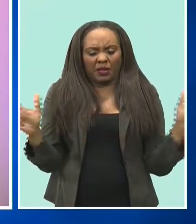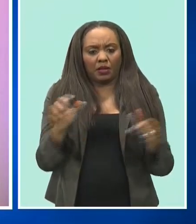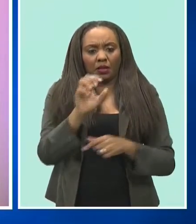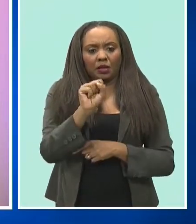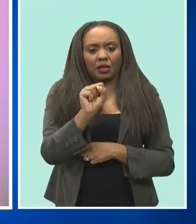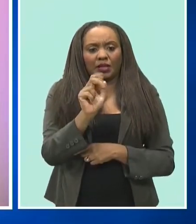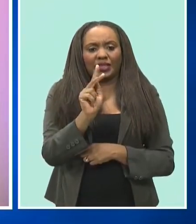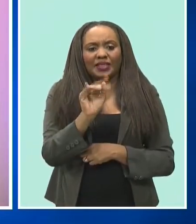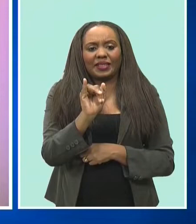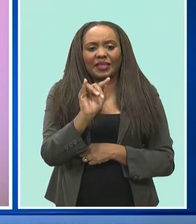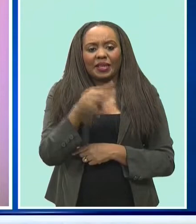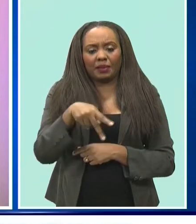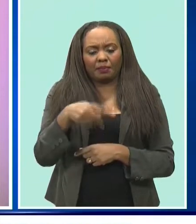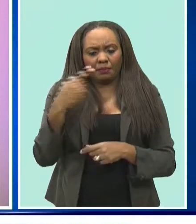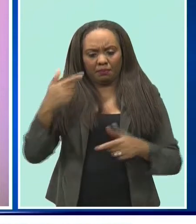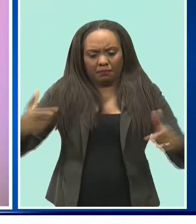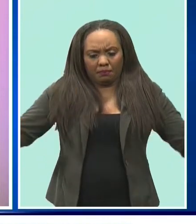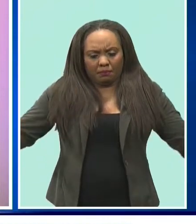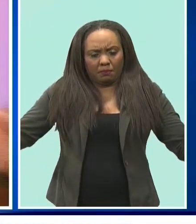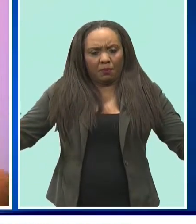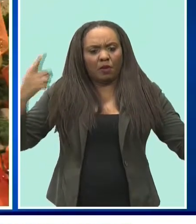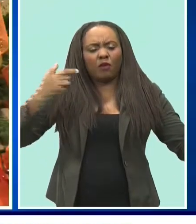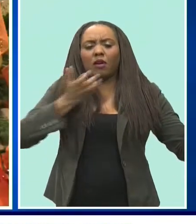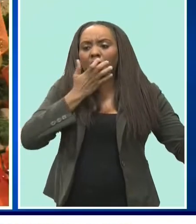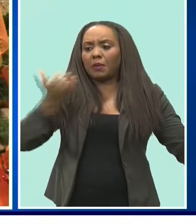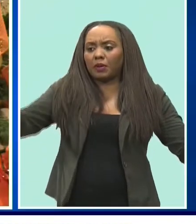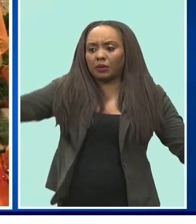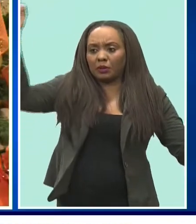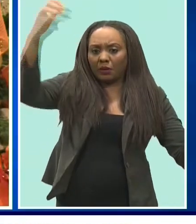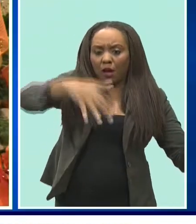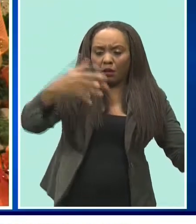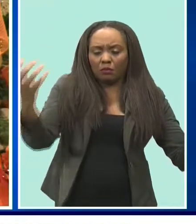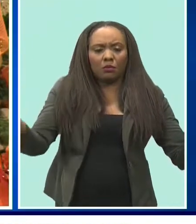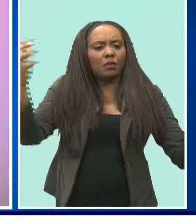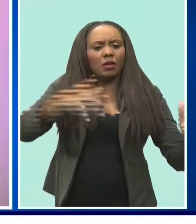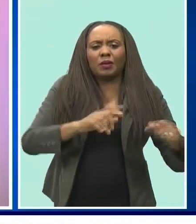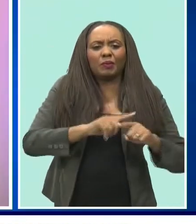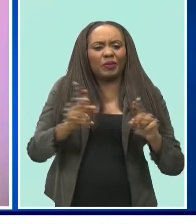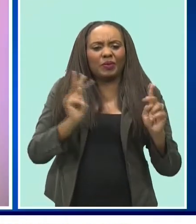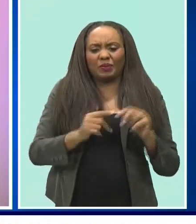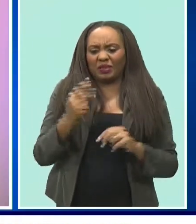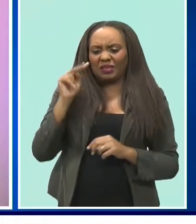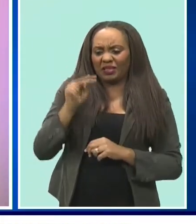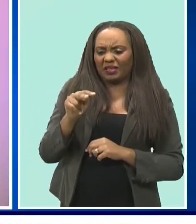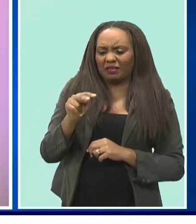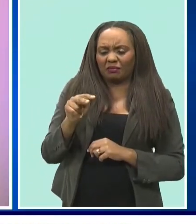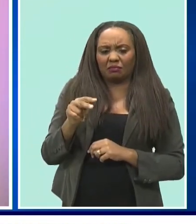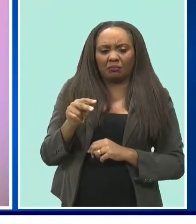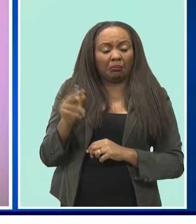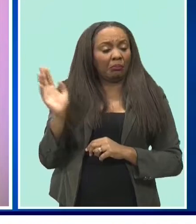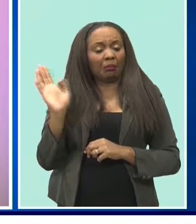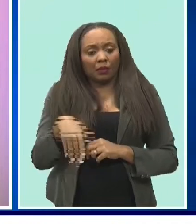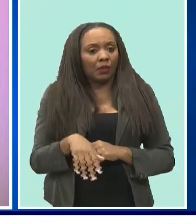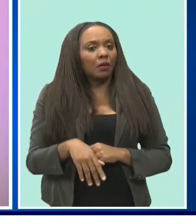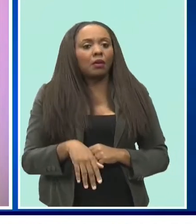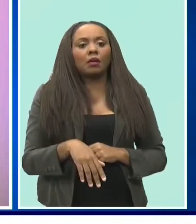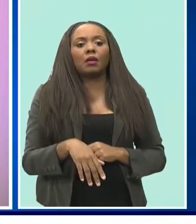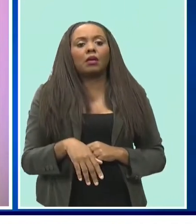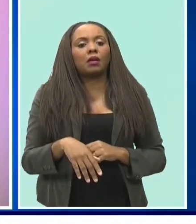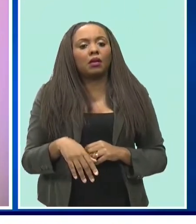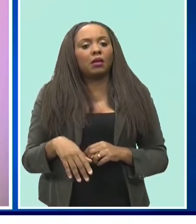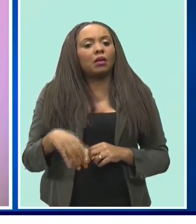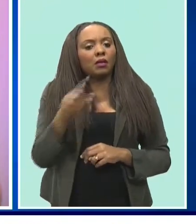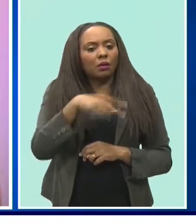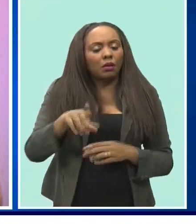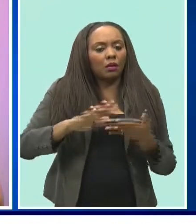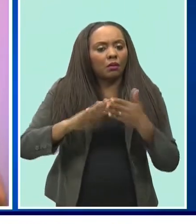corridor. But you'll be surprised, Tisha, that a skip is here, people will still put the garbage there. I don't know why. And the skip is there for you to come, as a